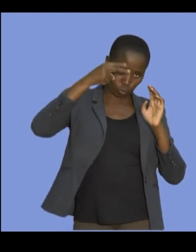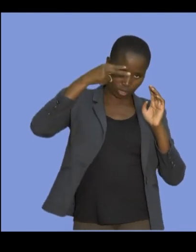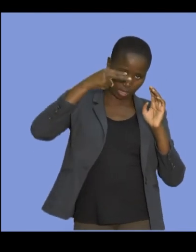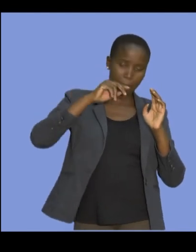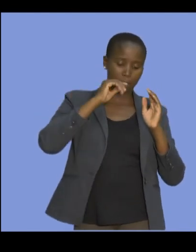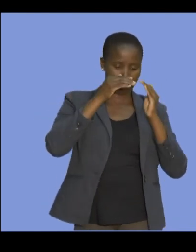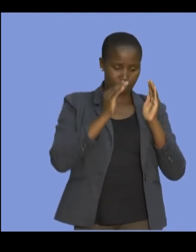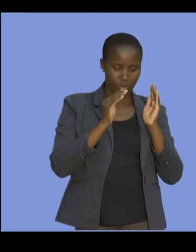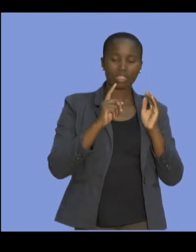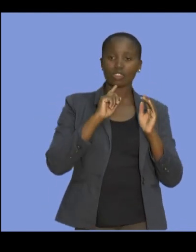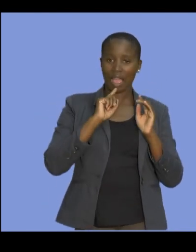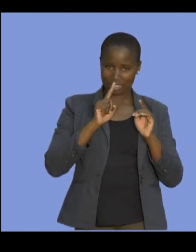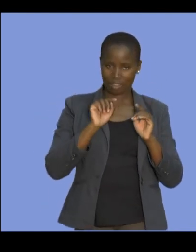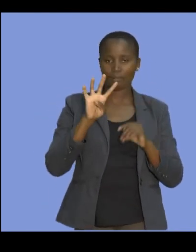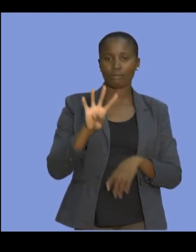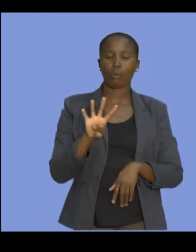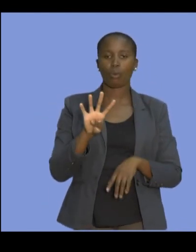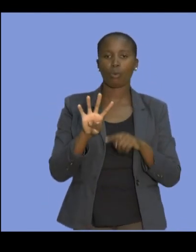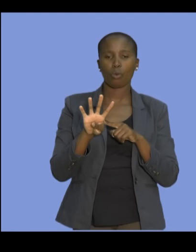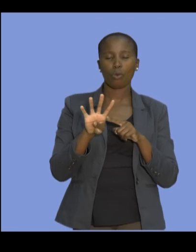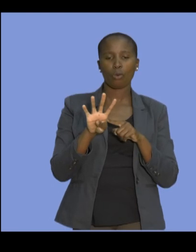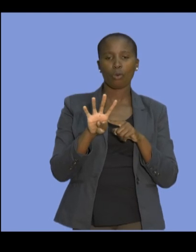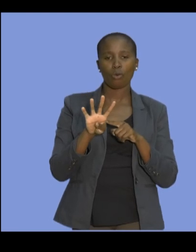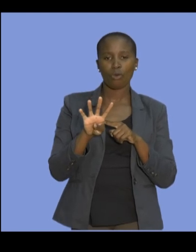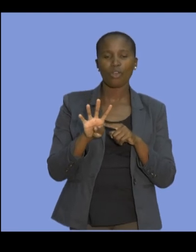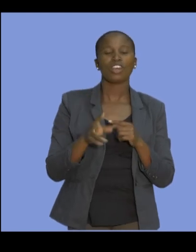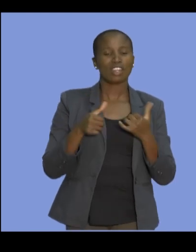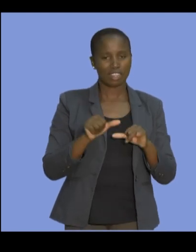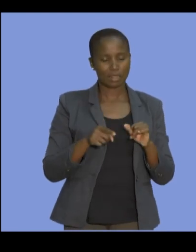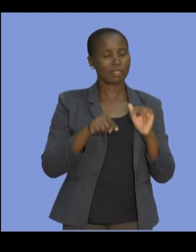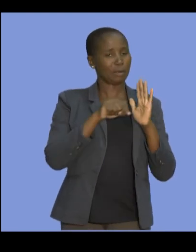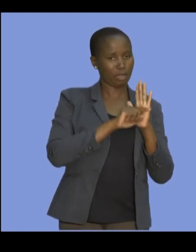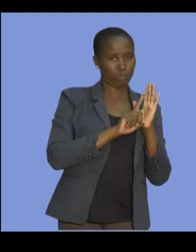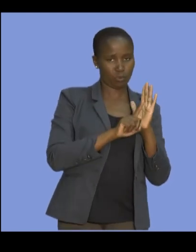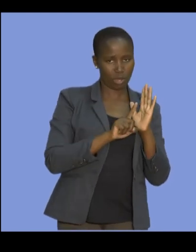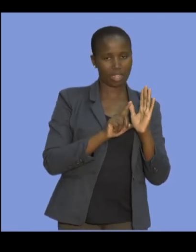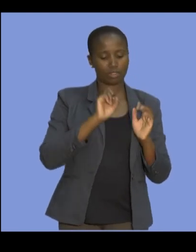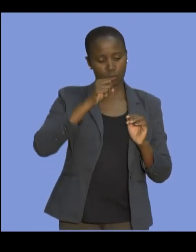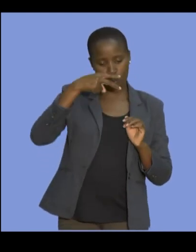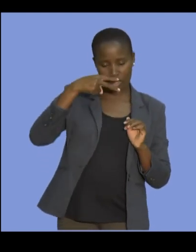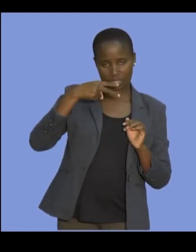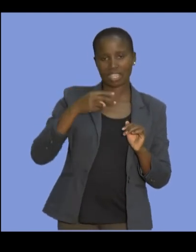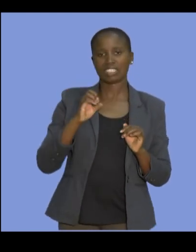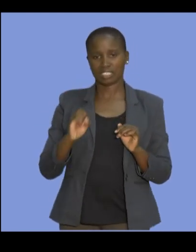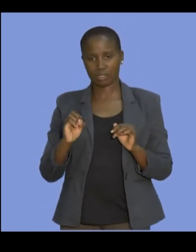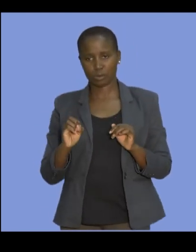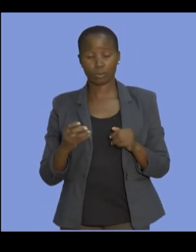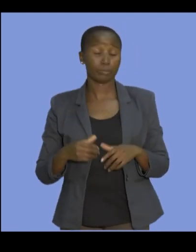4. That we get 4 minus 1 squared. We get 1. 0 squared. We get 0.